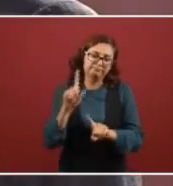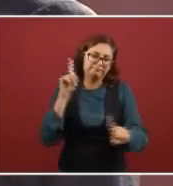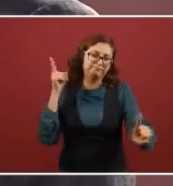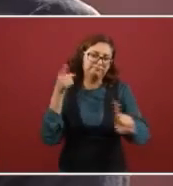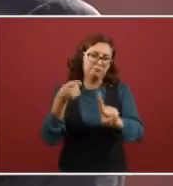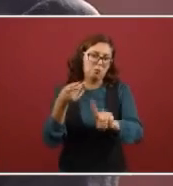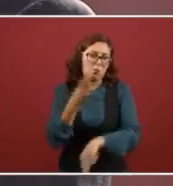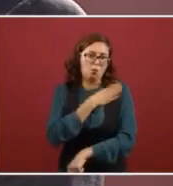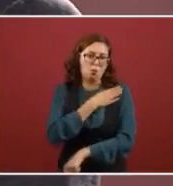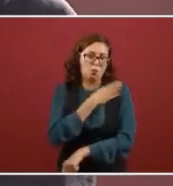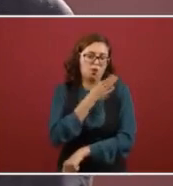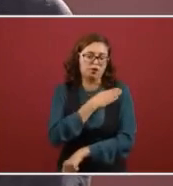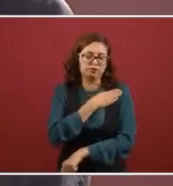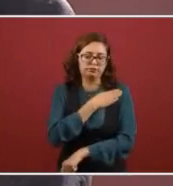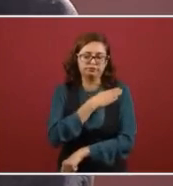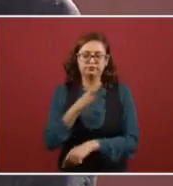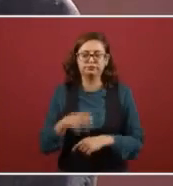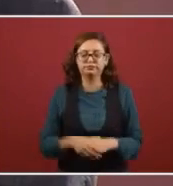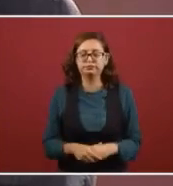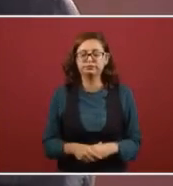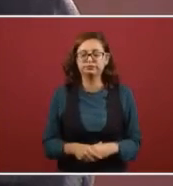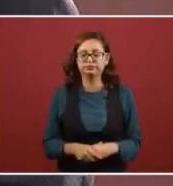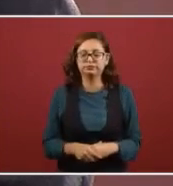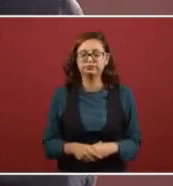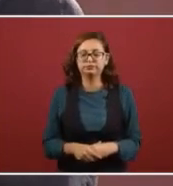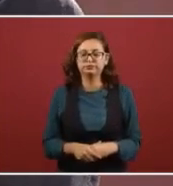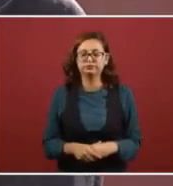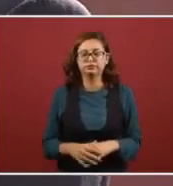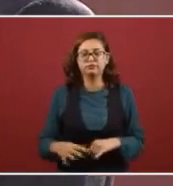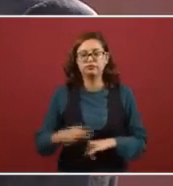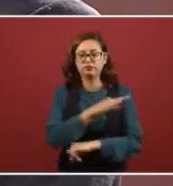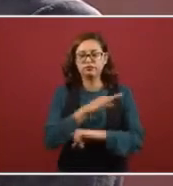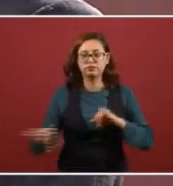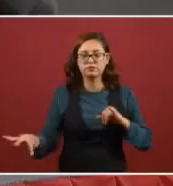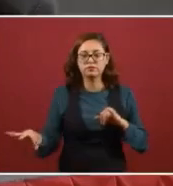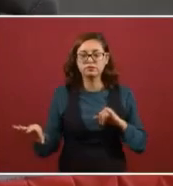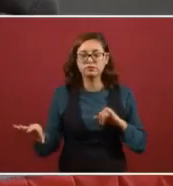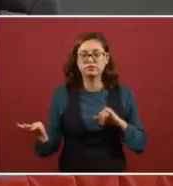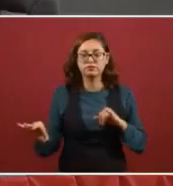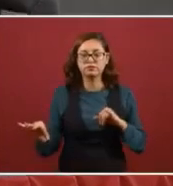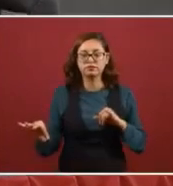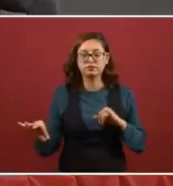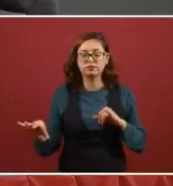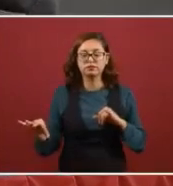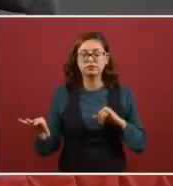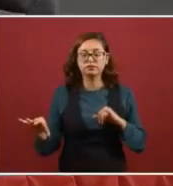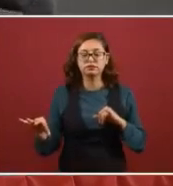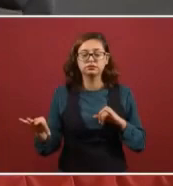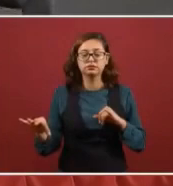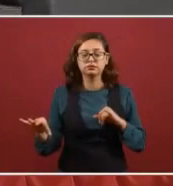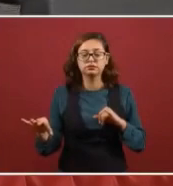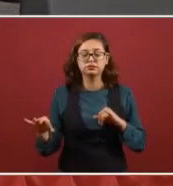the people and the sports. Terminamos. So we end.